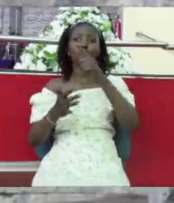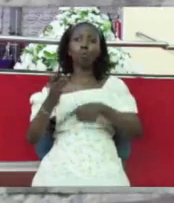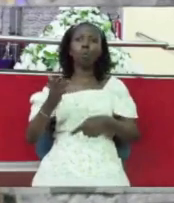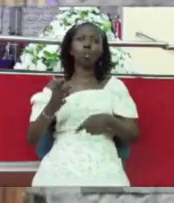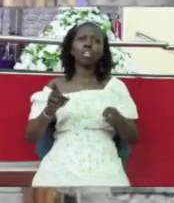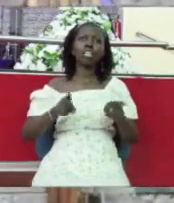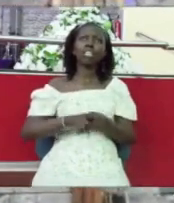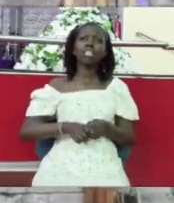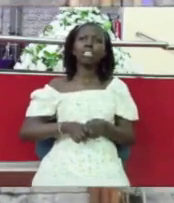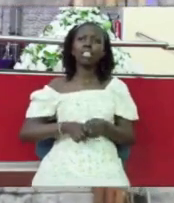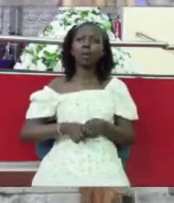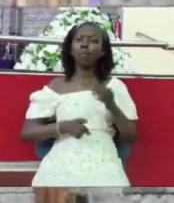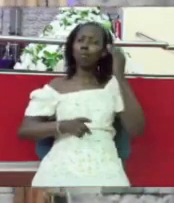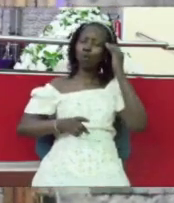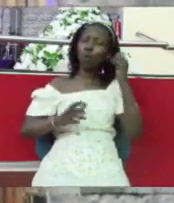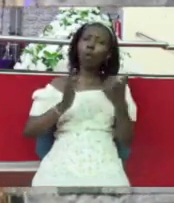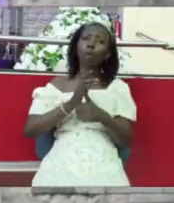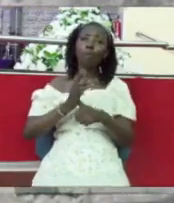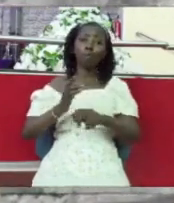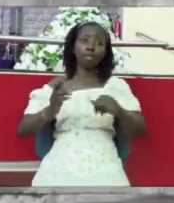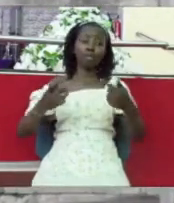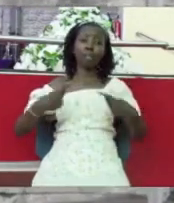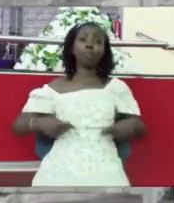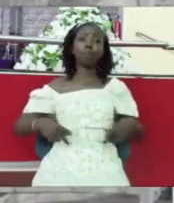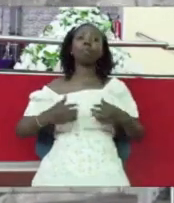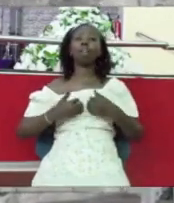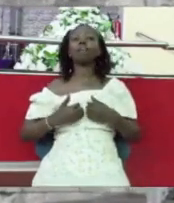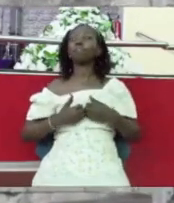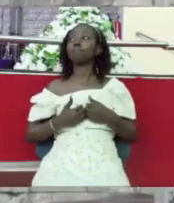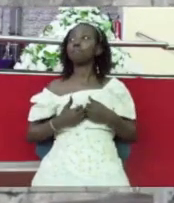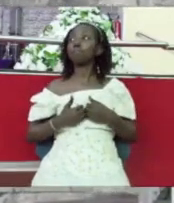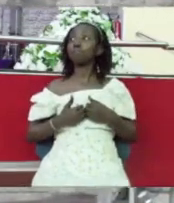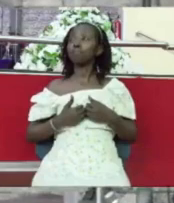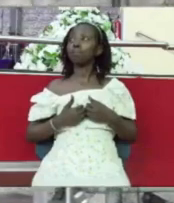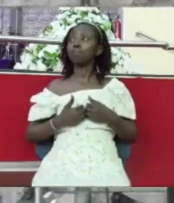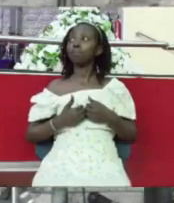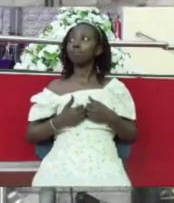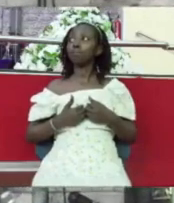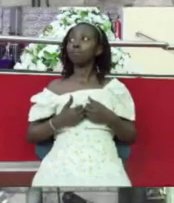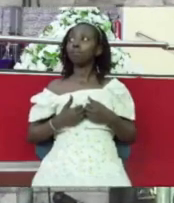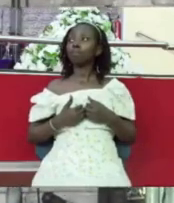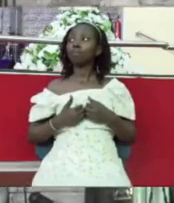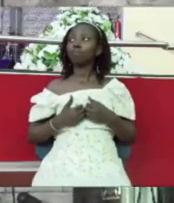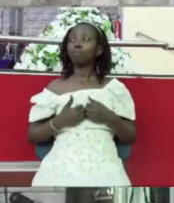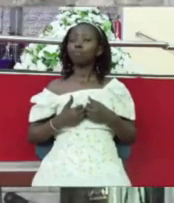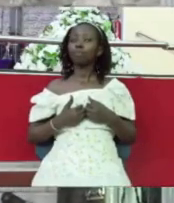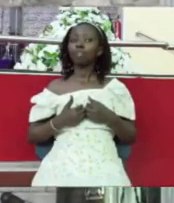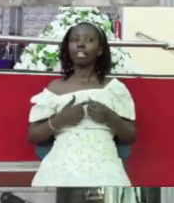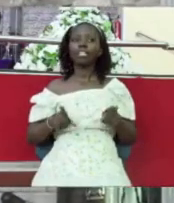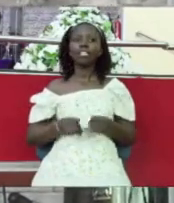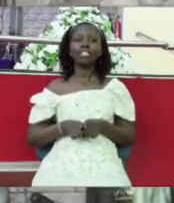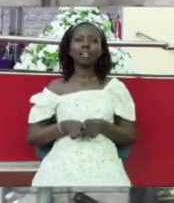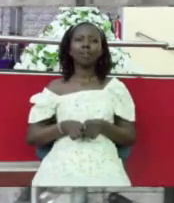the issues that people are going through. Ya kwamba tutaweza kushikamana na watu kuhusu mambo ya matukio ambayo wako nayo maishani mwao. We empathize